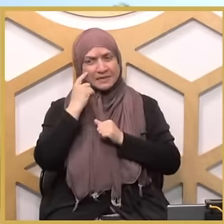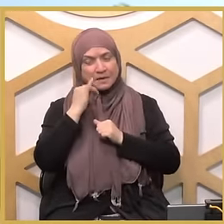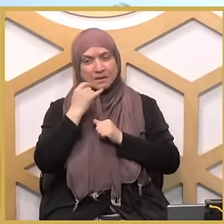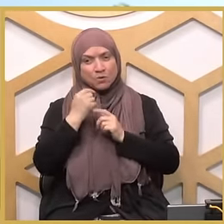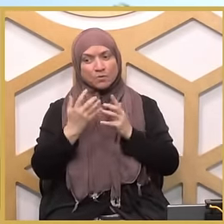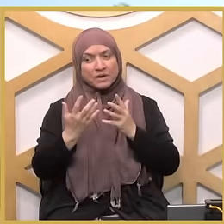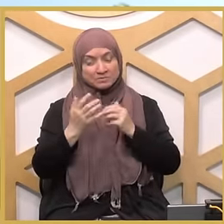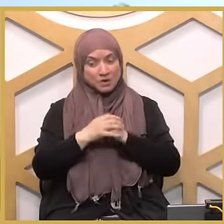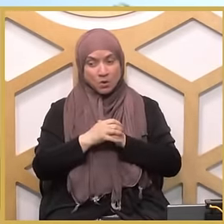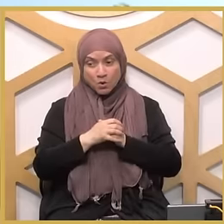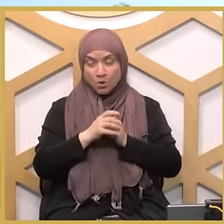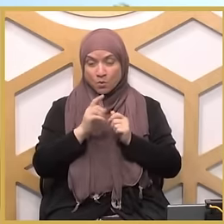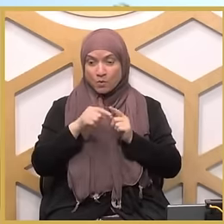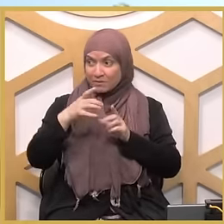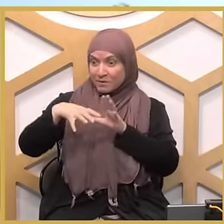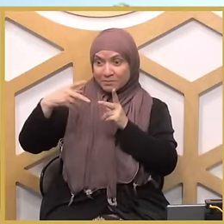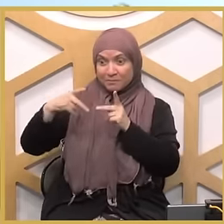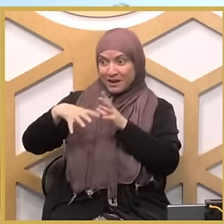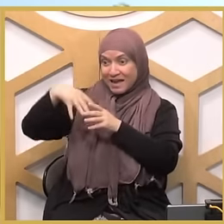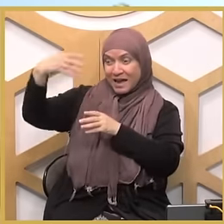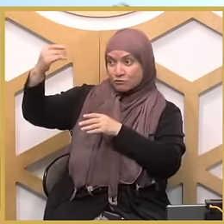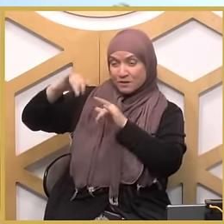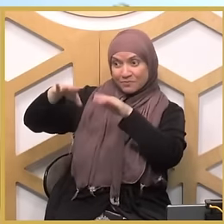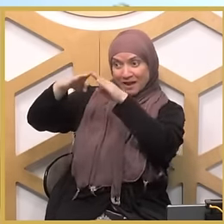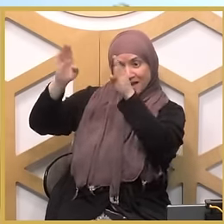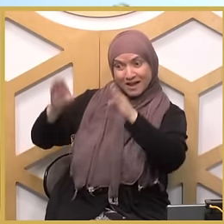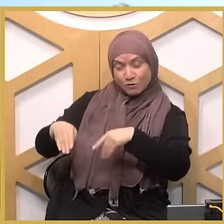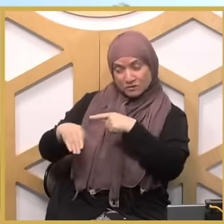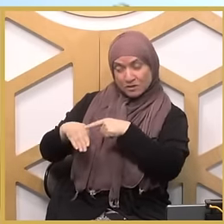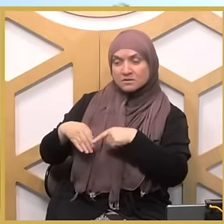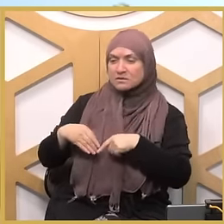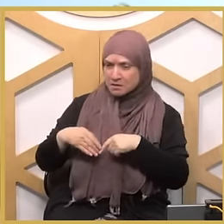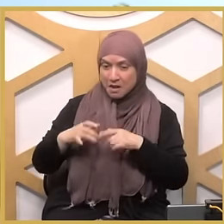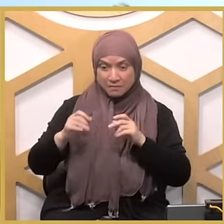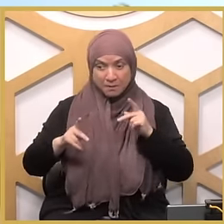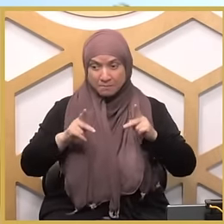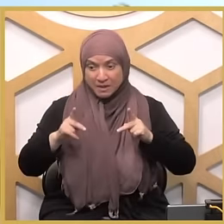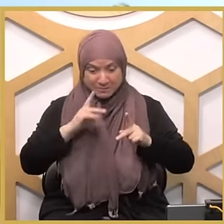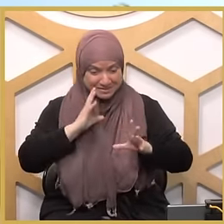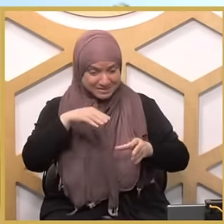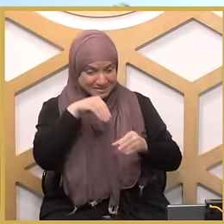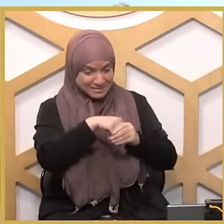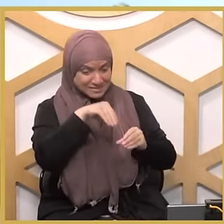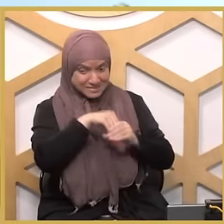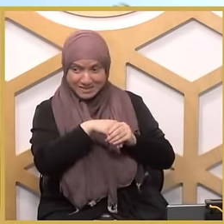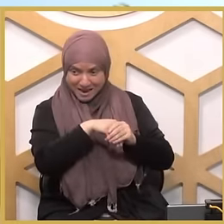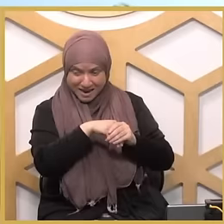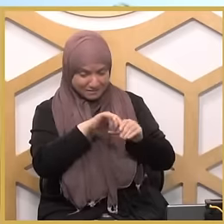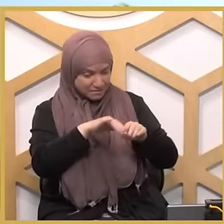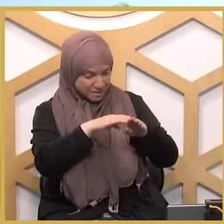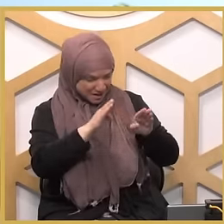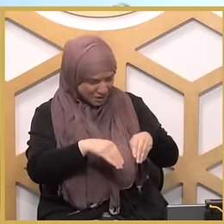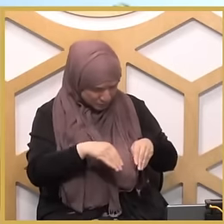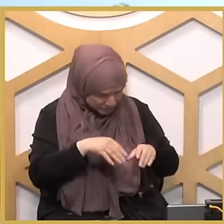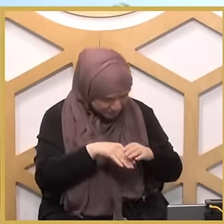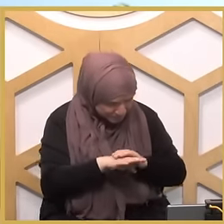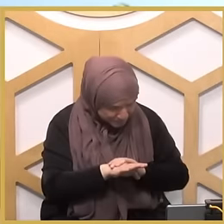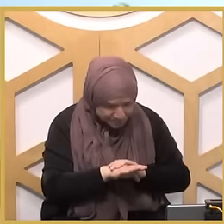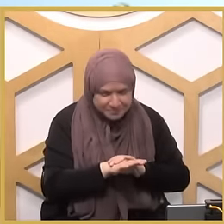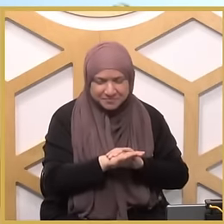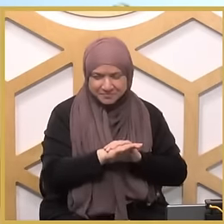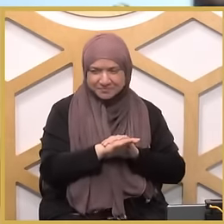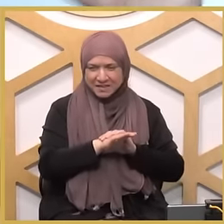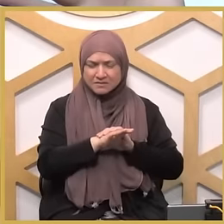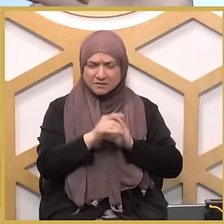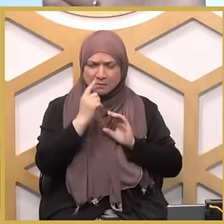house and those that are inside the house, but that want to be in close proximity to the Lord of the worlds.